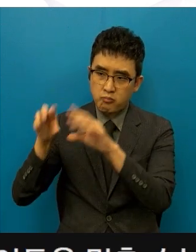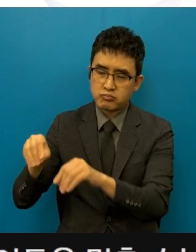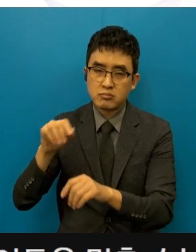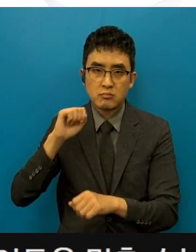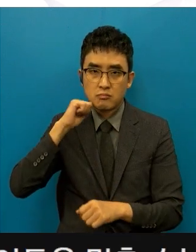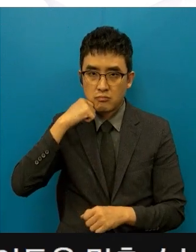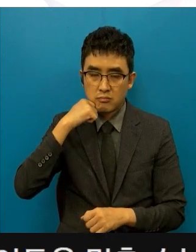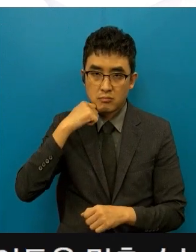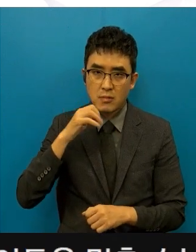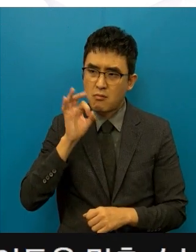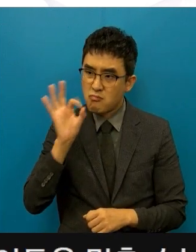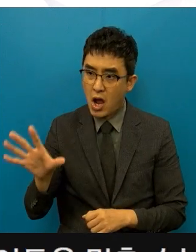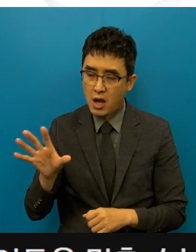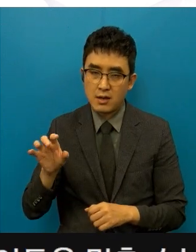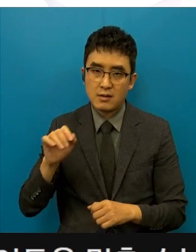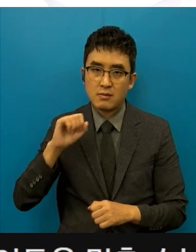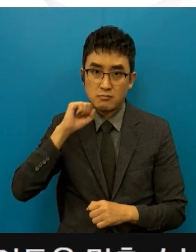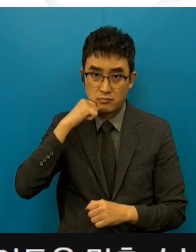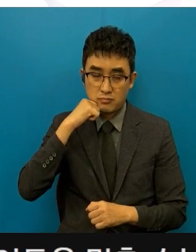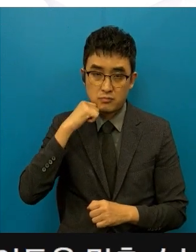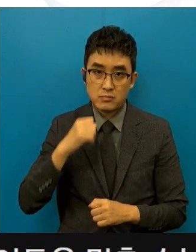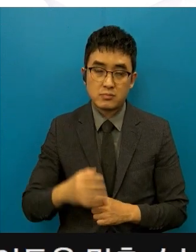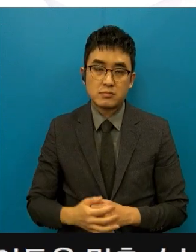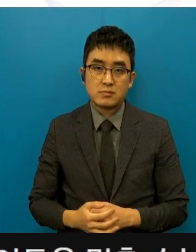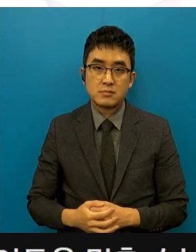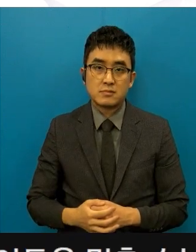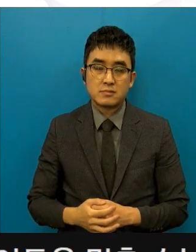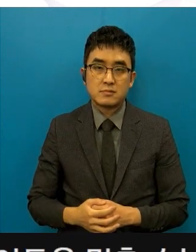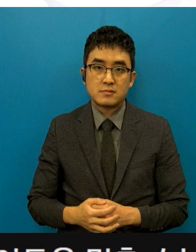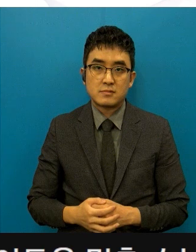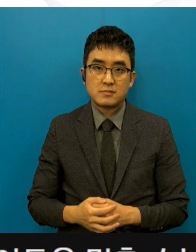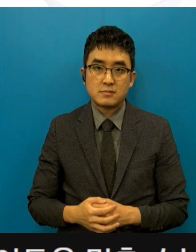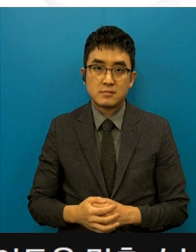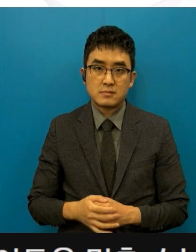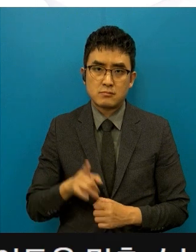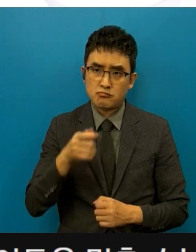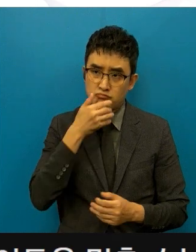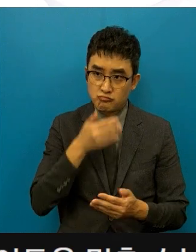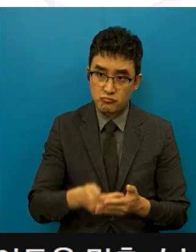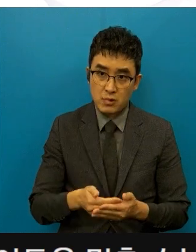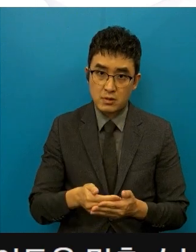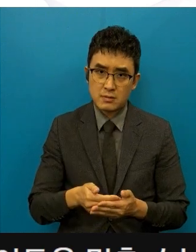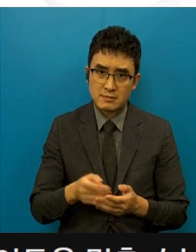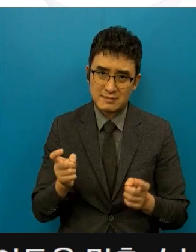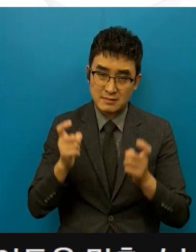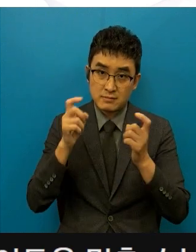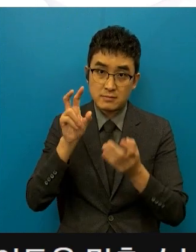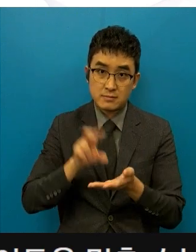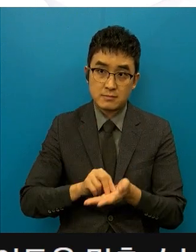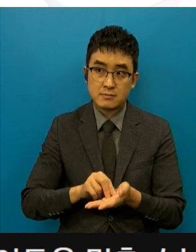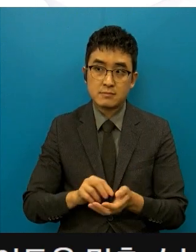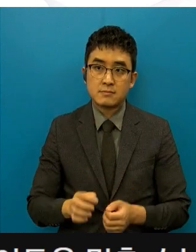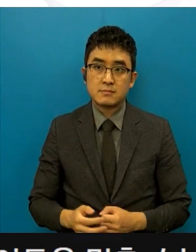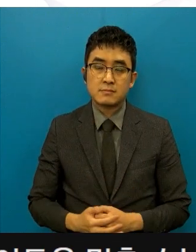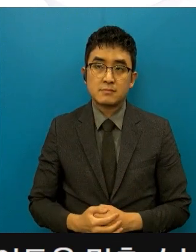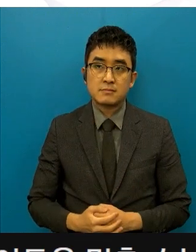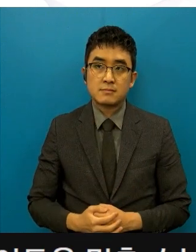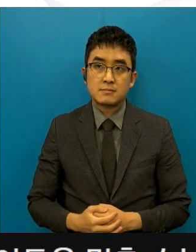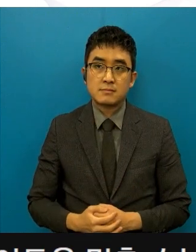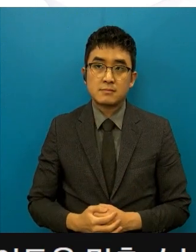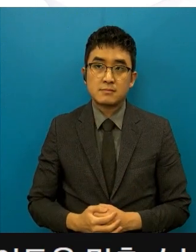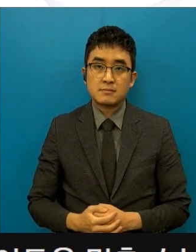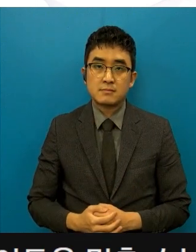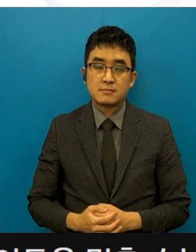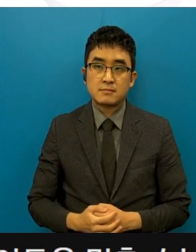the issue lies when not everyone who is wanting to end their life are able to just simply get up and